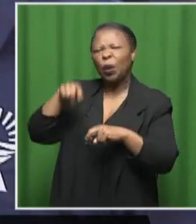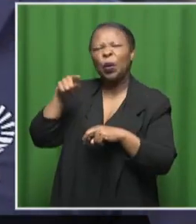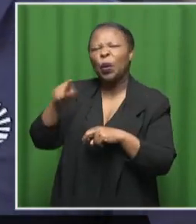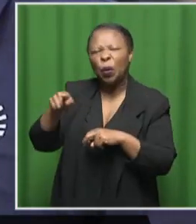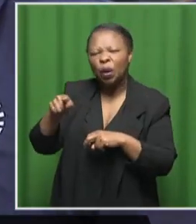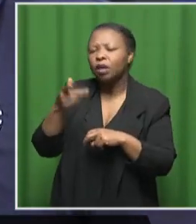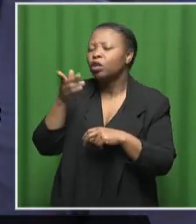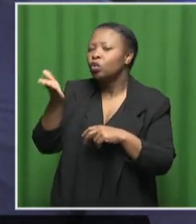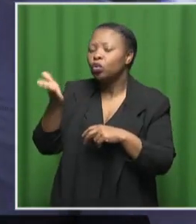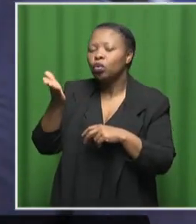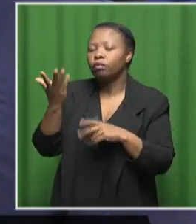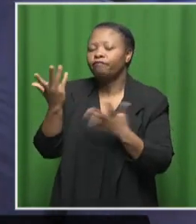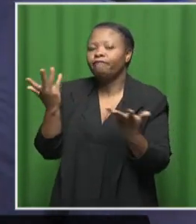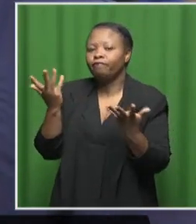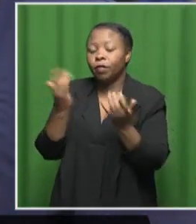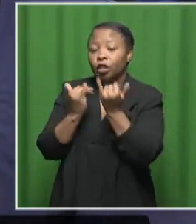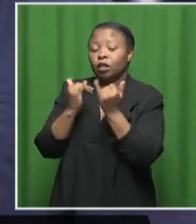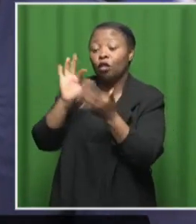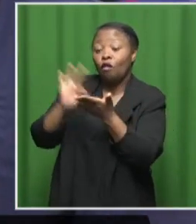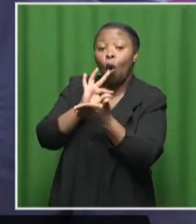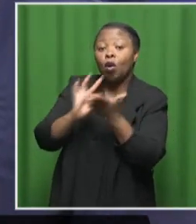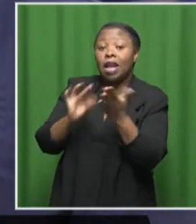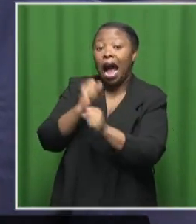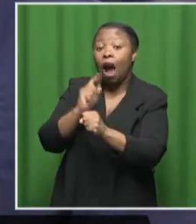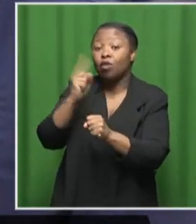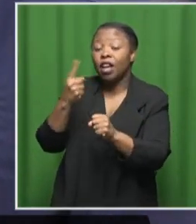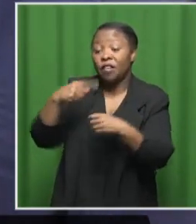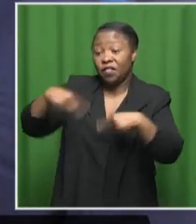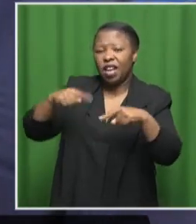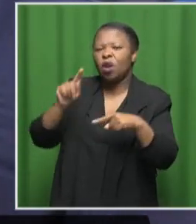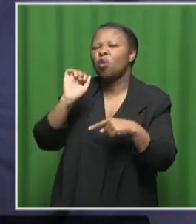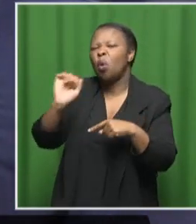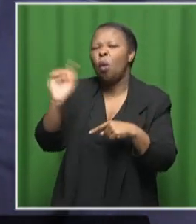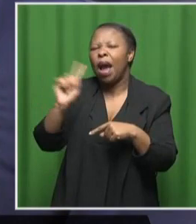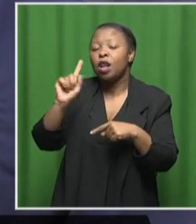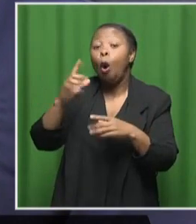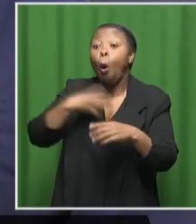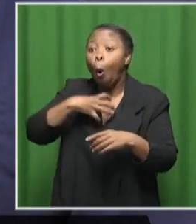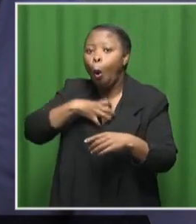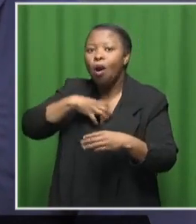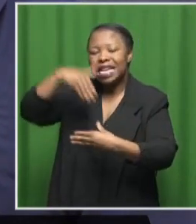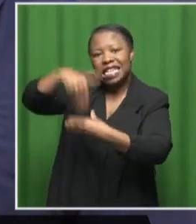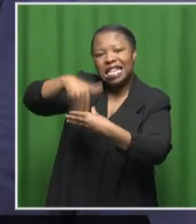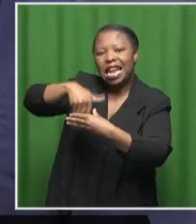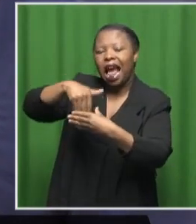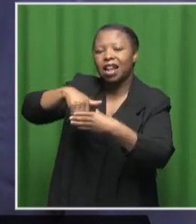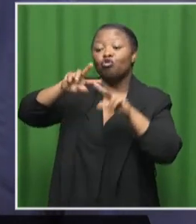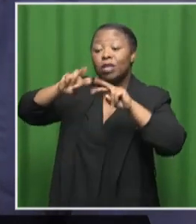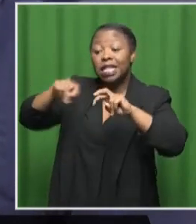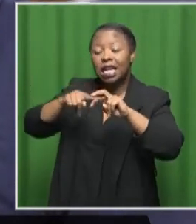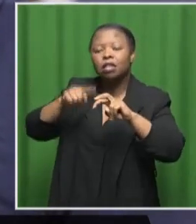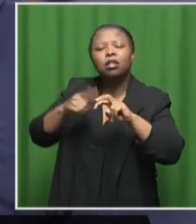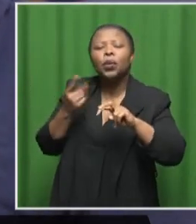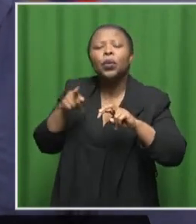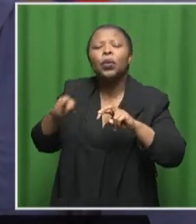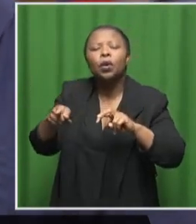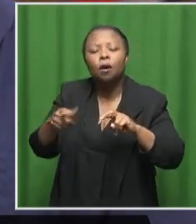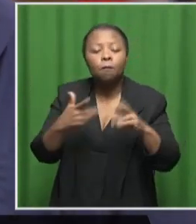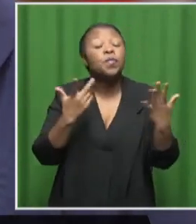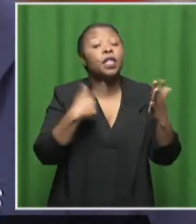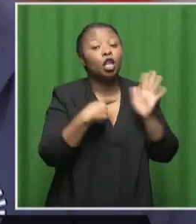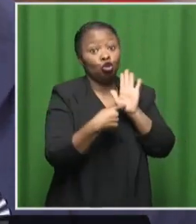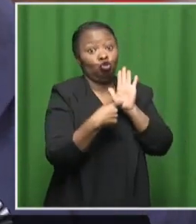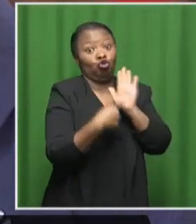you are faring when it comes to the voters in Gauteng, your own internal one? Yes. Now, our own internal research show that